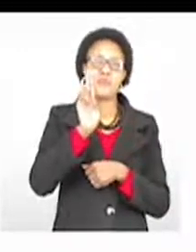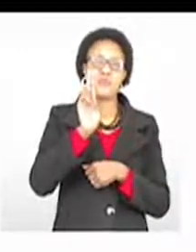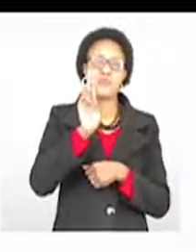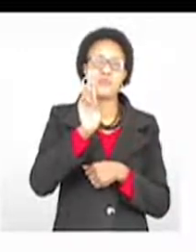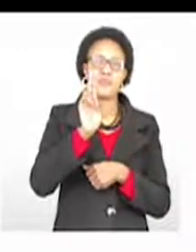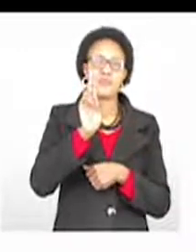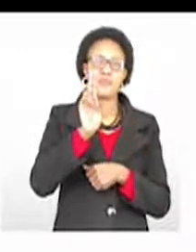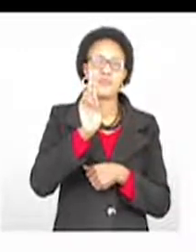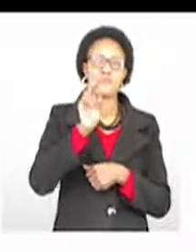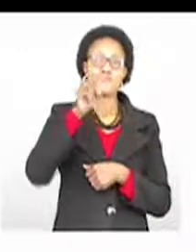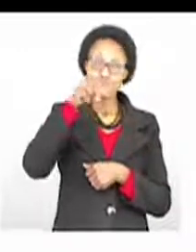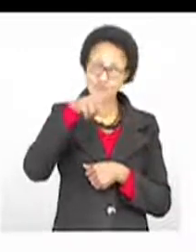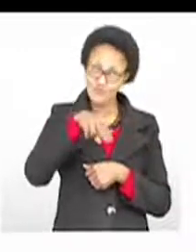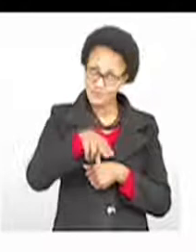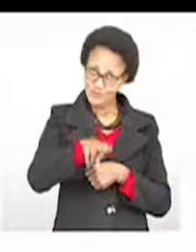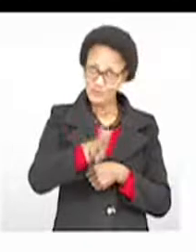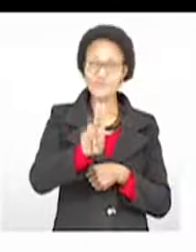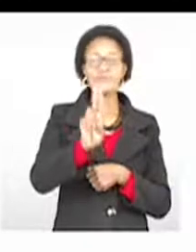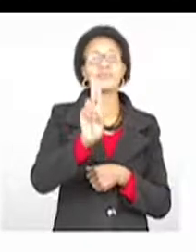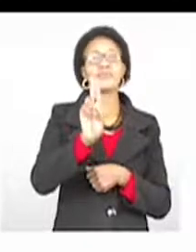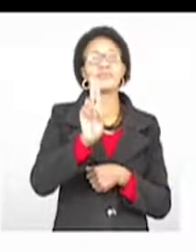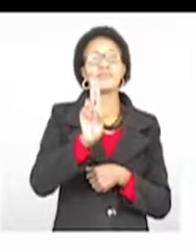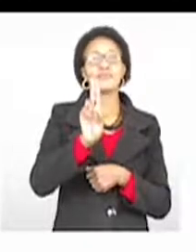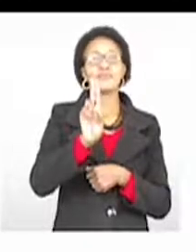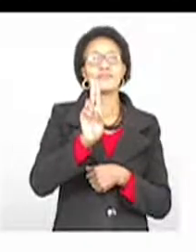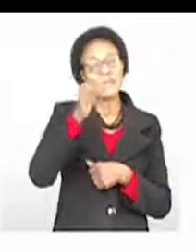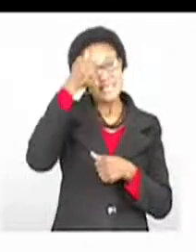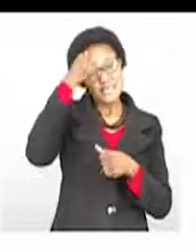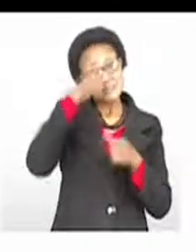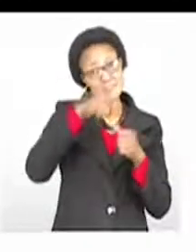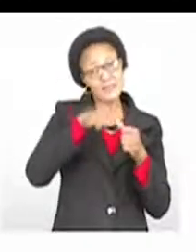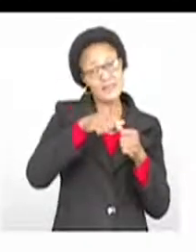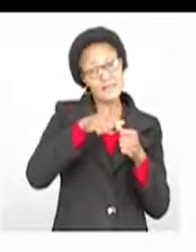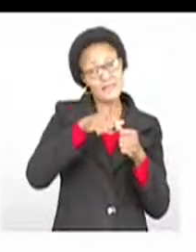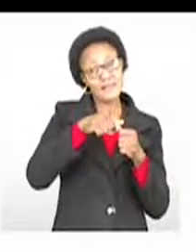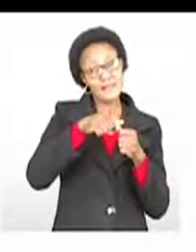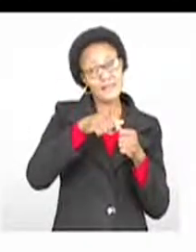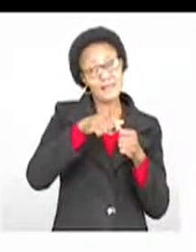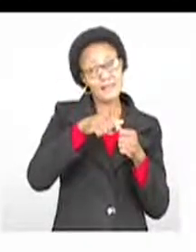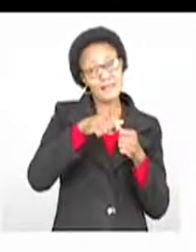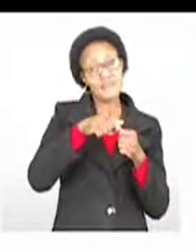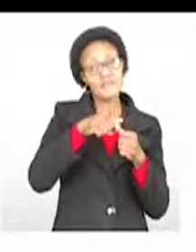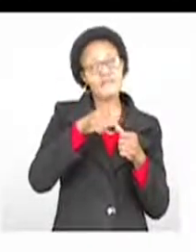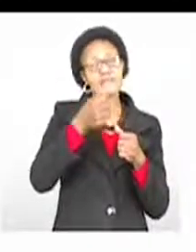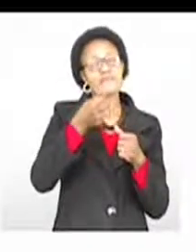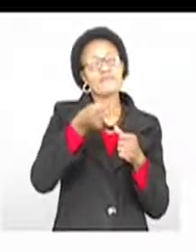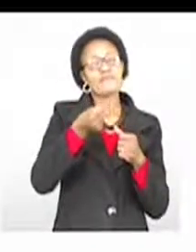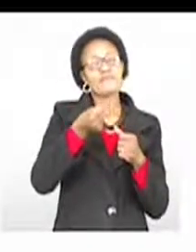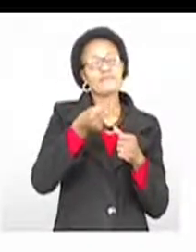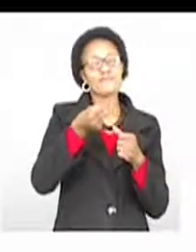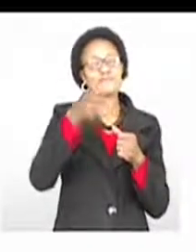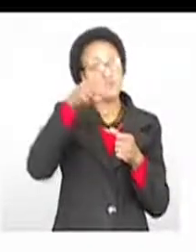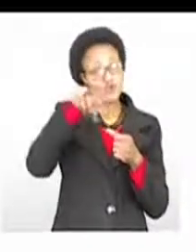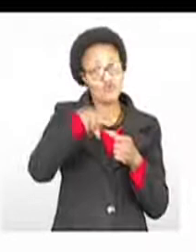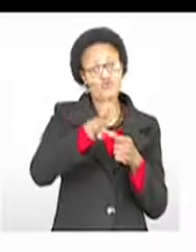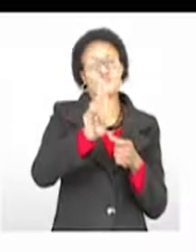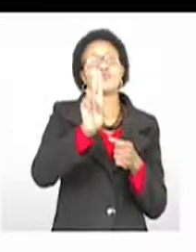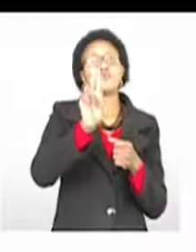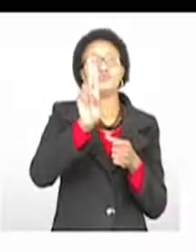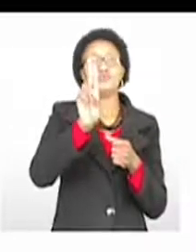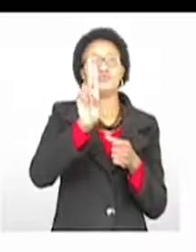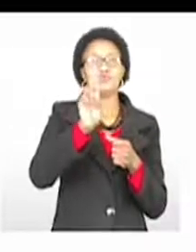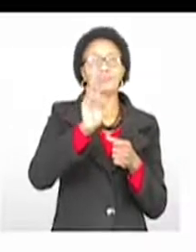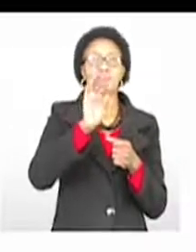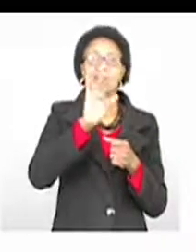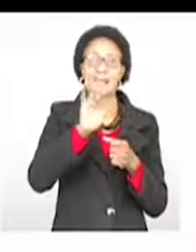say U. Now remember, a letter has two names. It has its actual name and then it